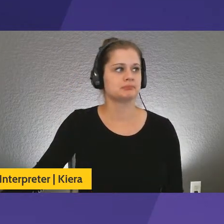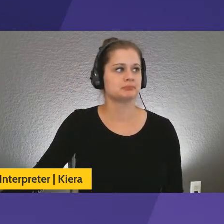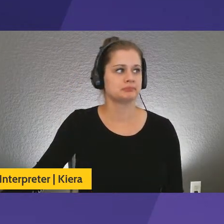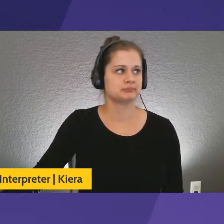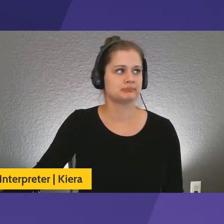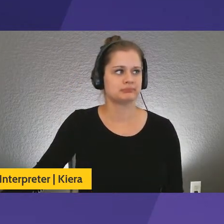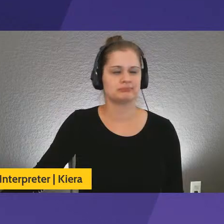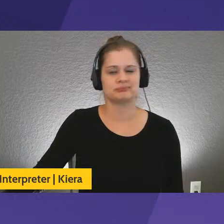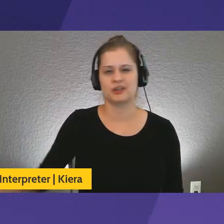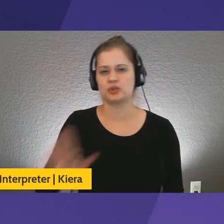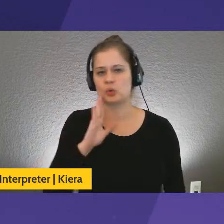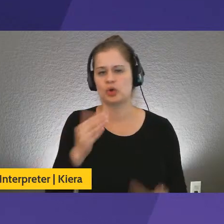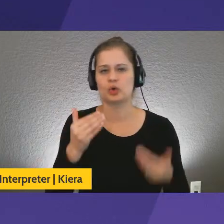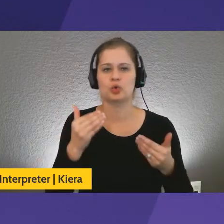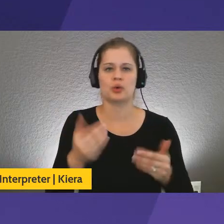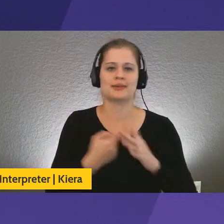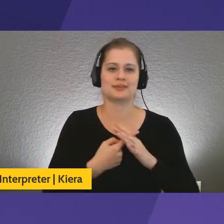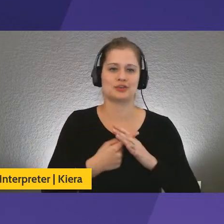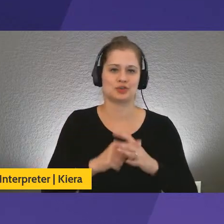talk right now.